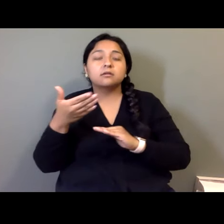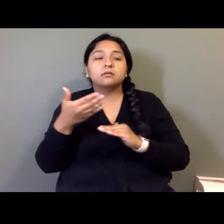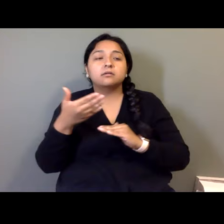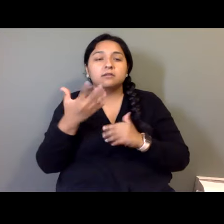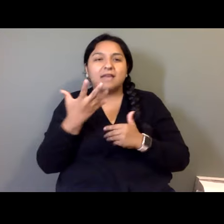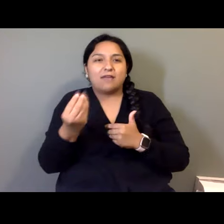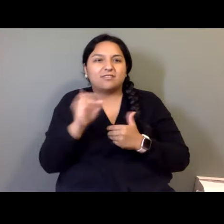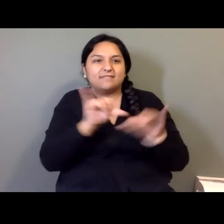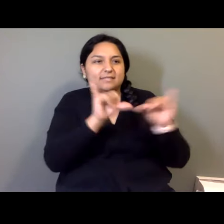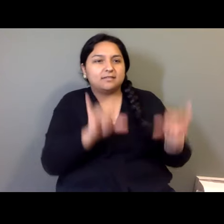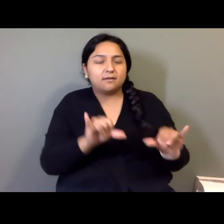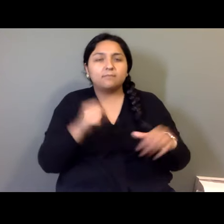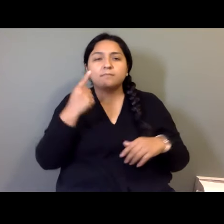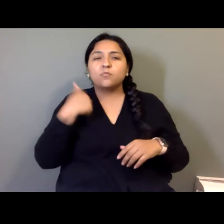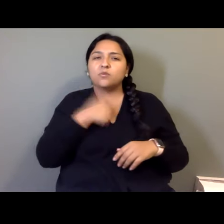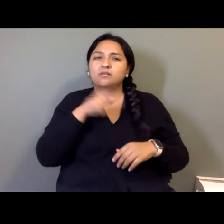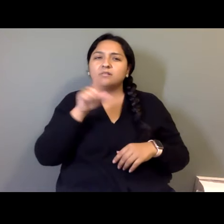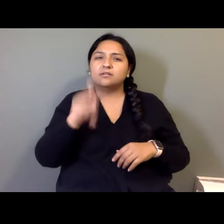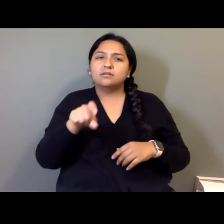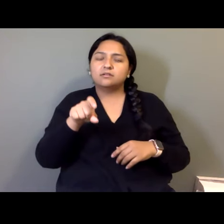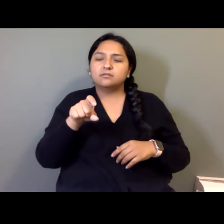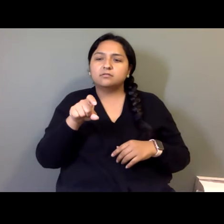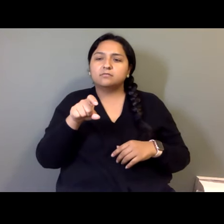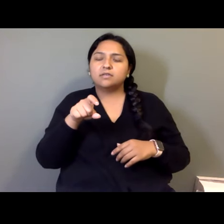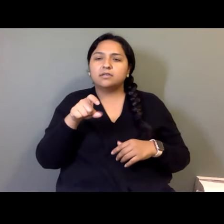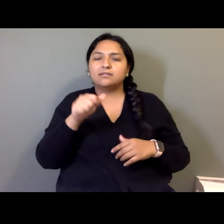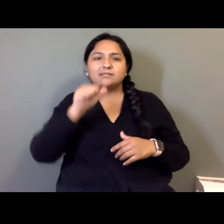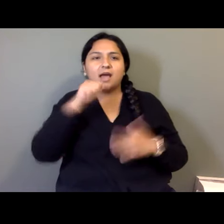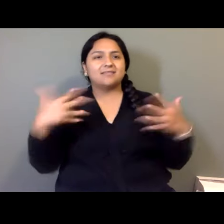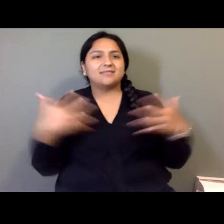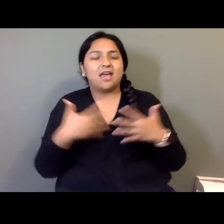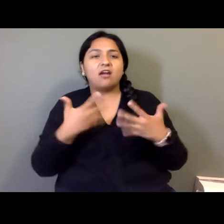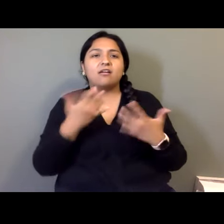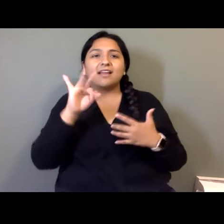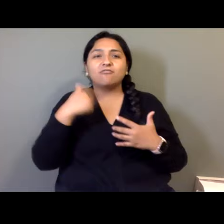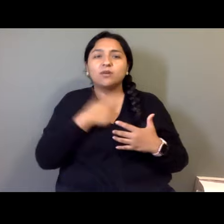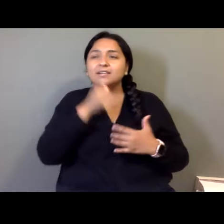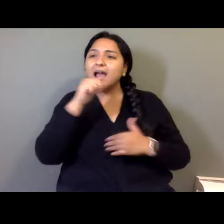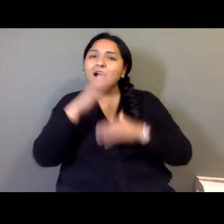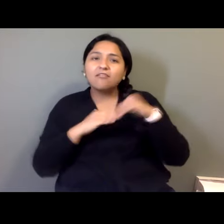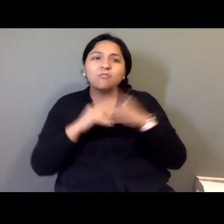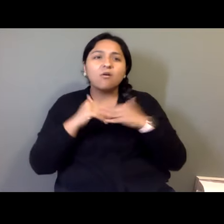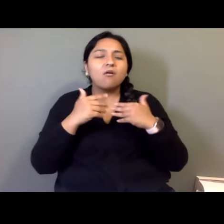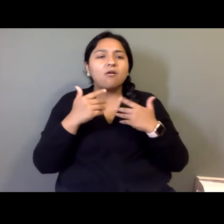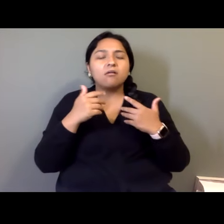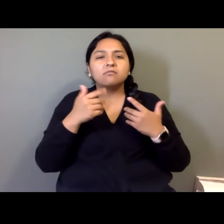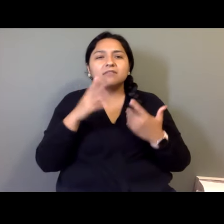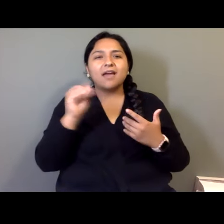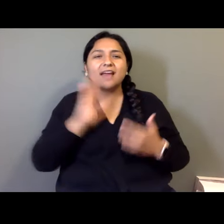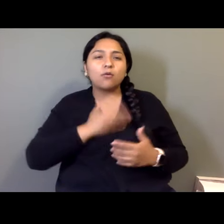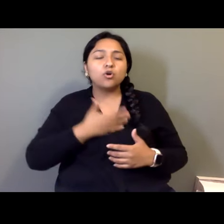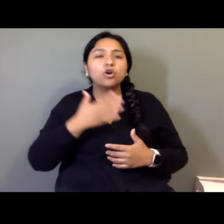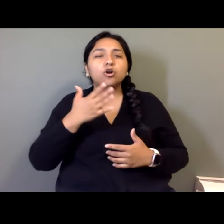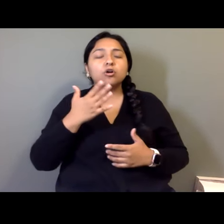I feel like we all need to get to a place where we're not scared to be uncomfortable and give up our privilege. But yeah, I don't know what I was saying, but